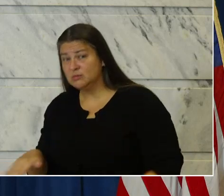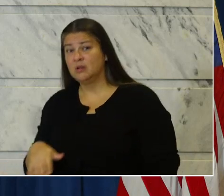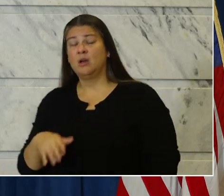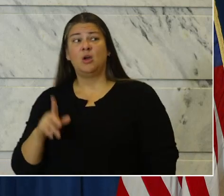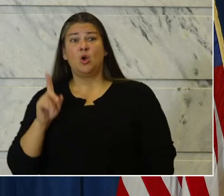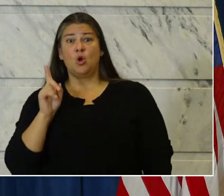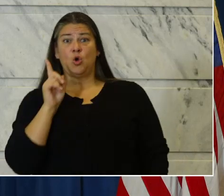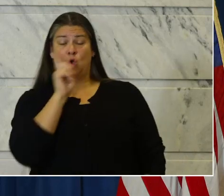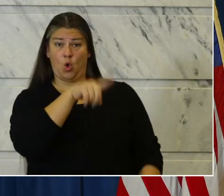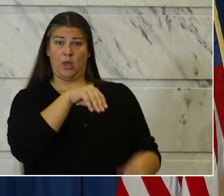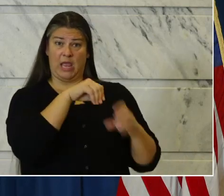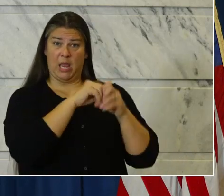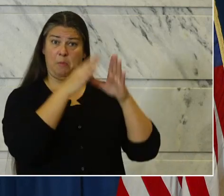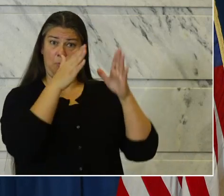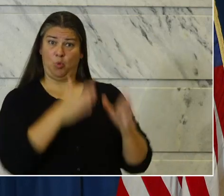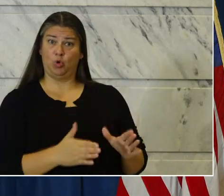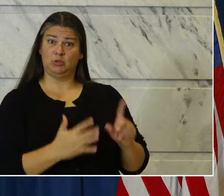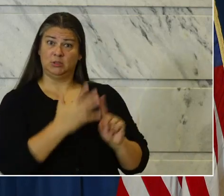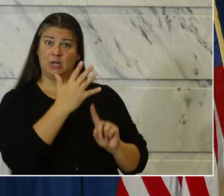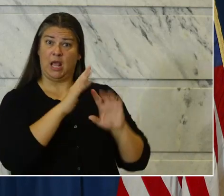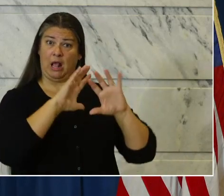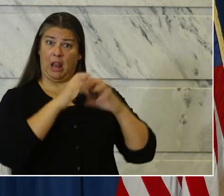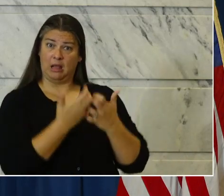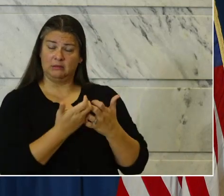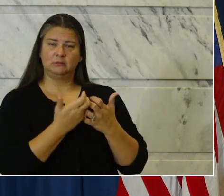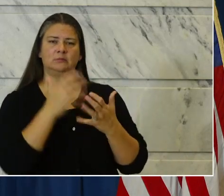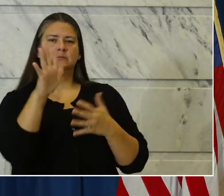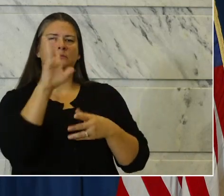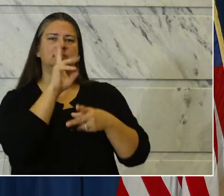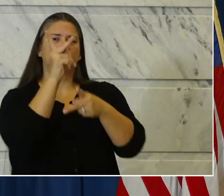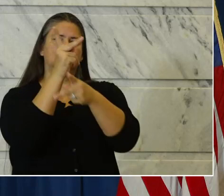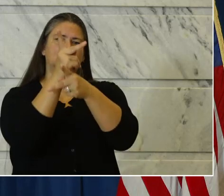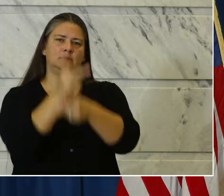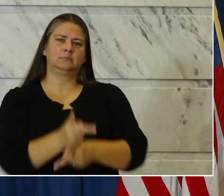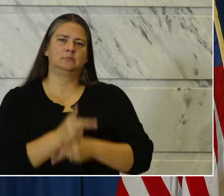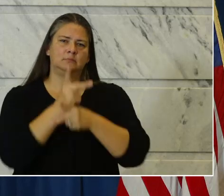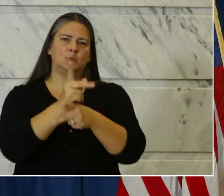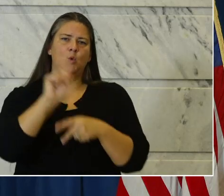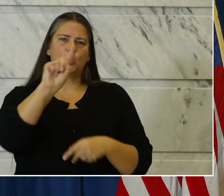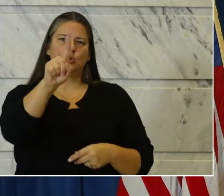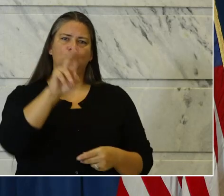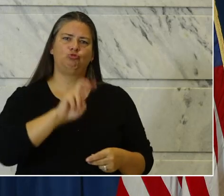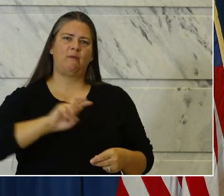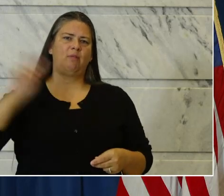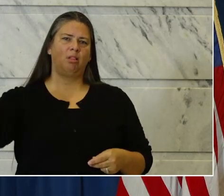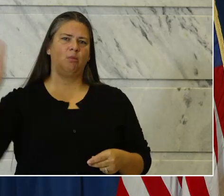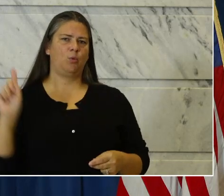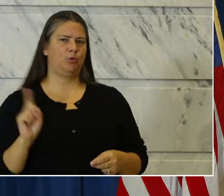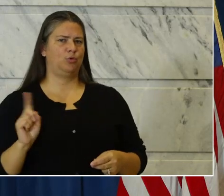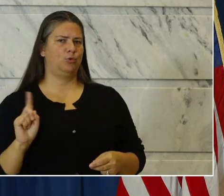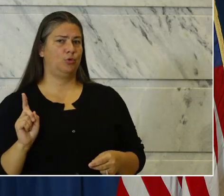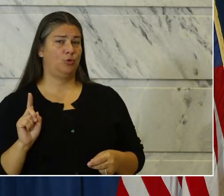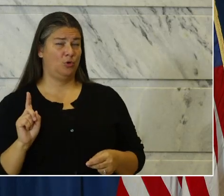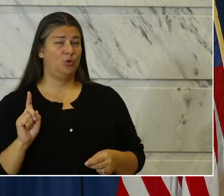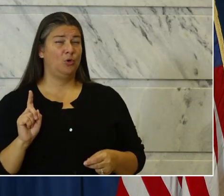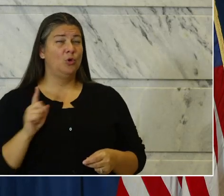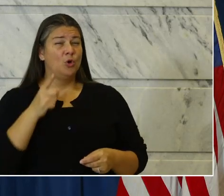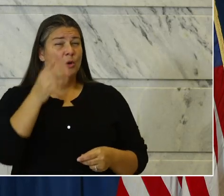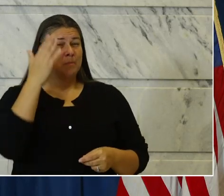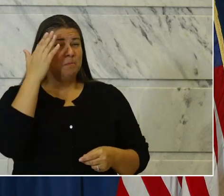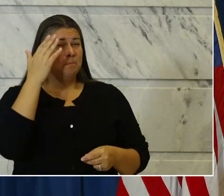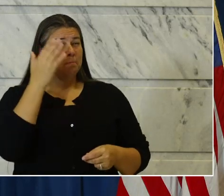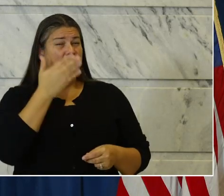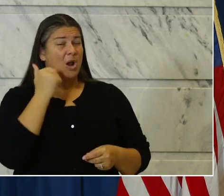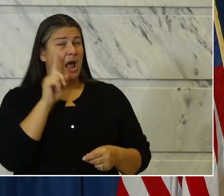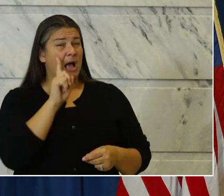to in-person classes, be very, very careful about where you travel, and you better hope and ask other parents do